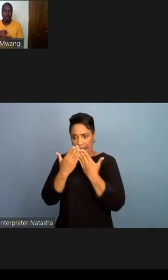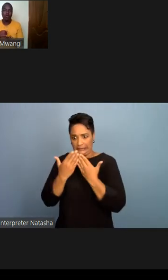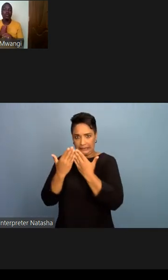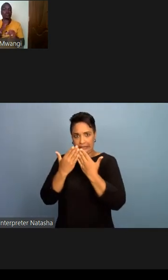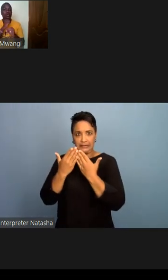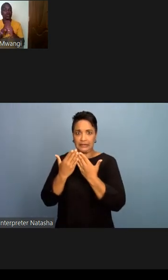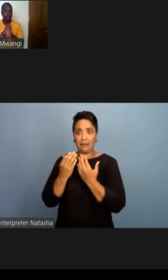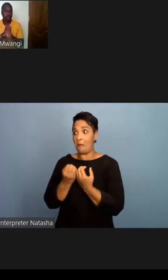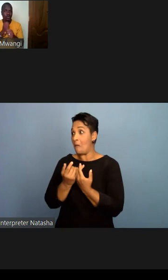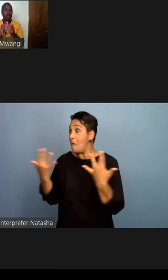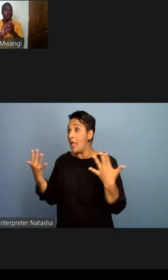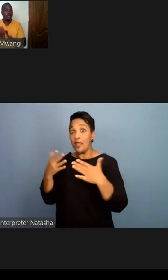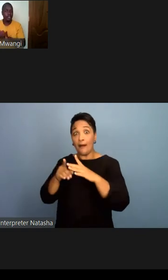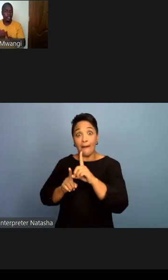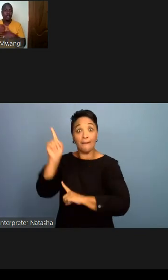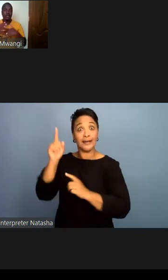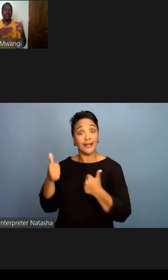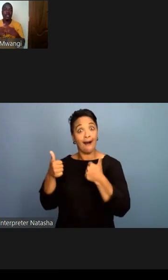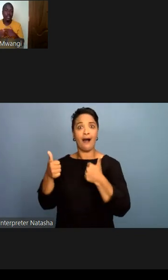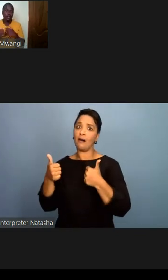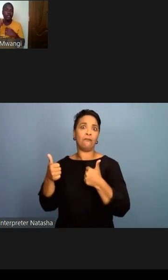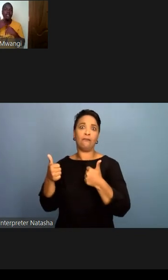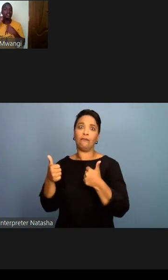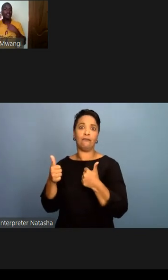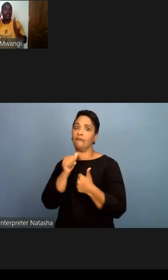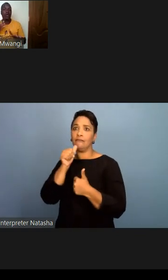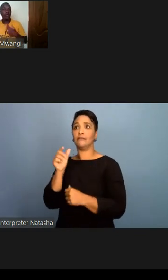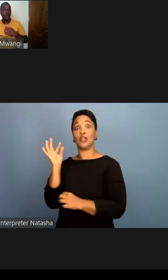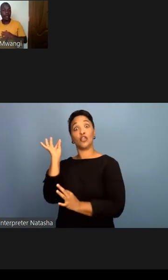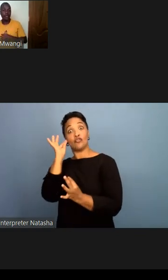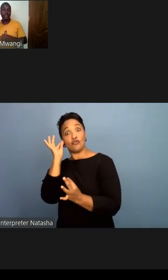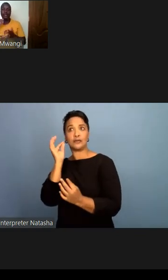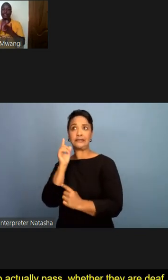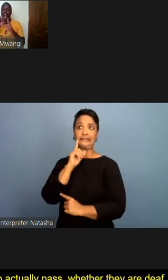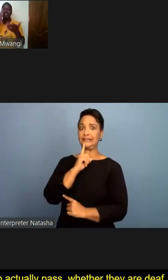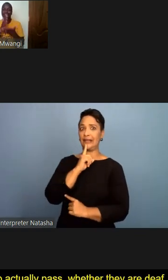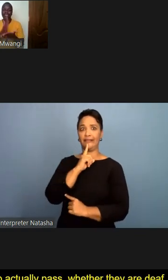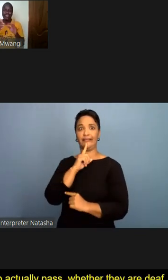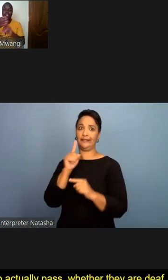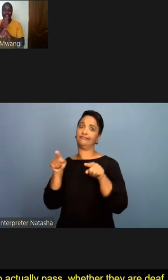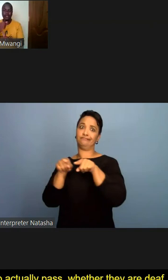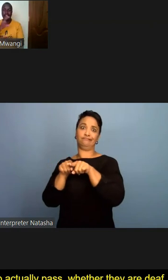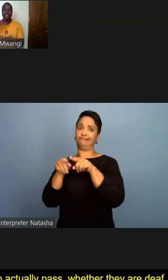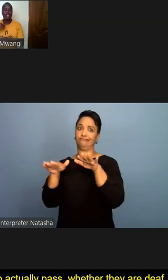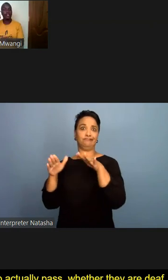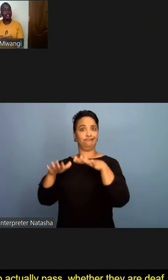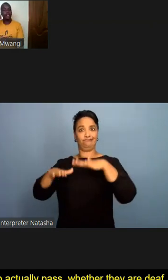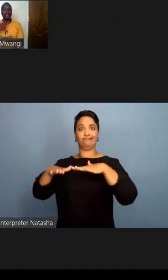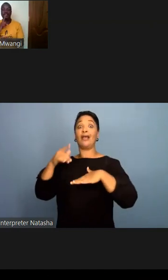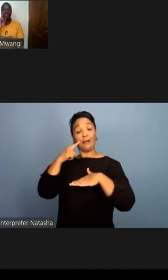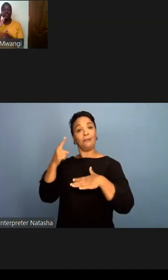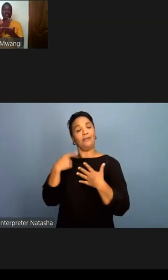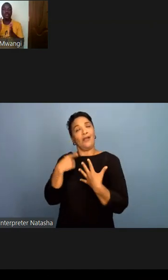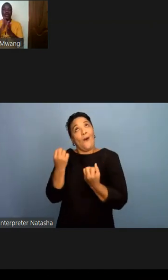do actually pass, whether they're deaf or hearing. So that is a real achievement. And I'm sure you'll share with us